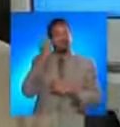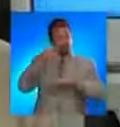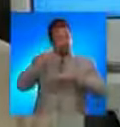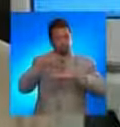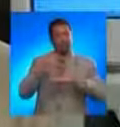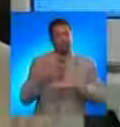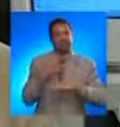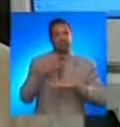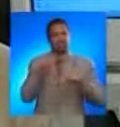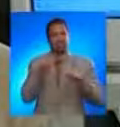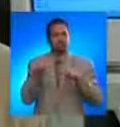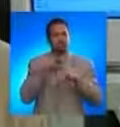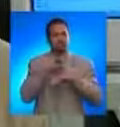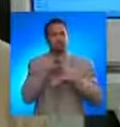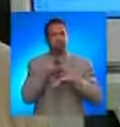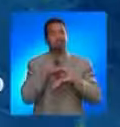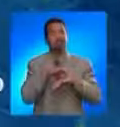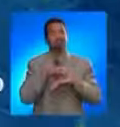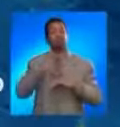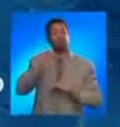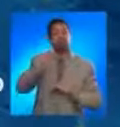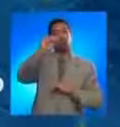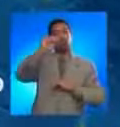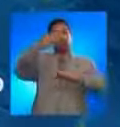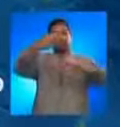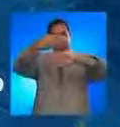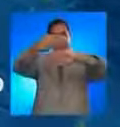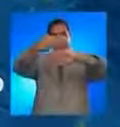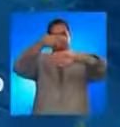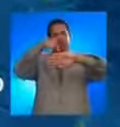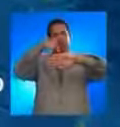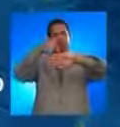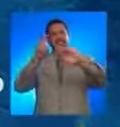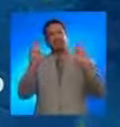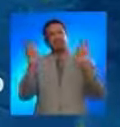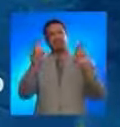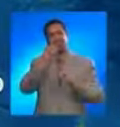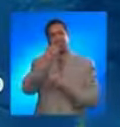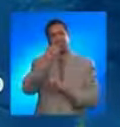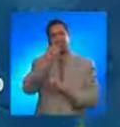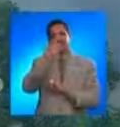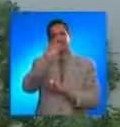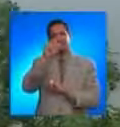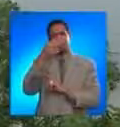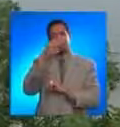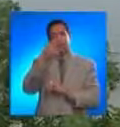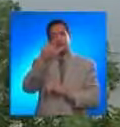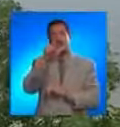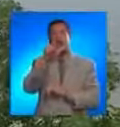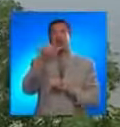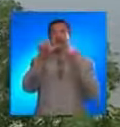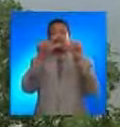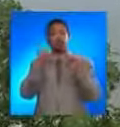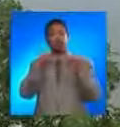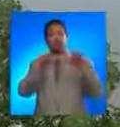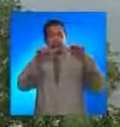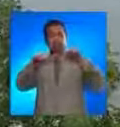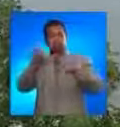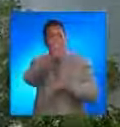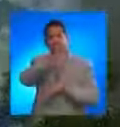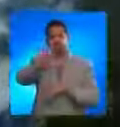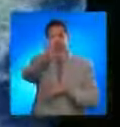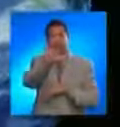the Puerto Rico area is very active. North of Puerto Rico lies the Puerto Rico Trench, the deepest part of the Atlantic Ocean